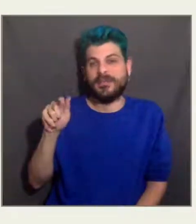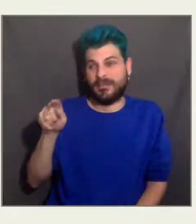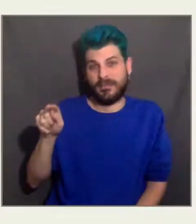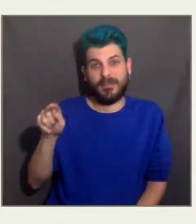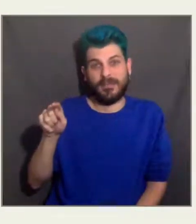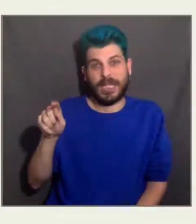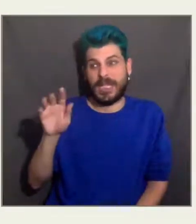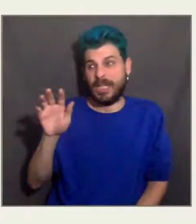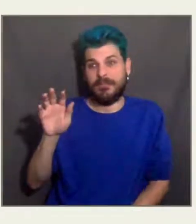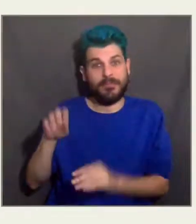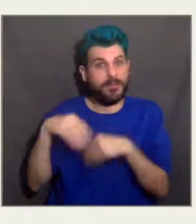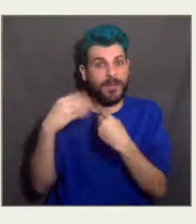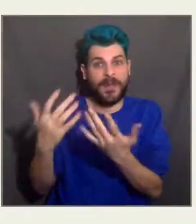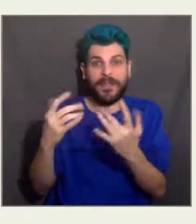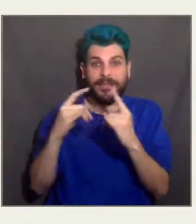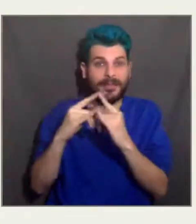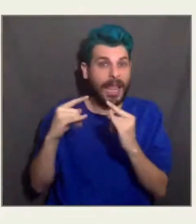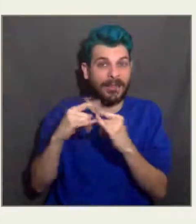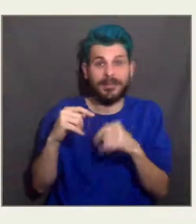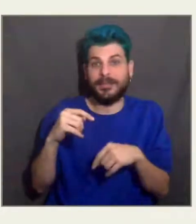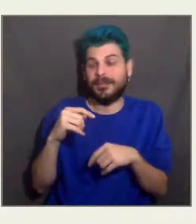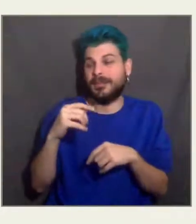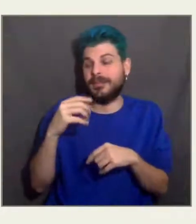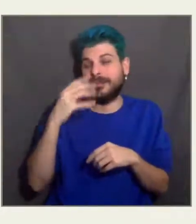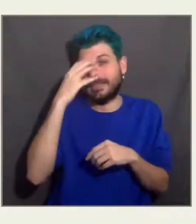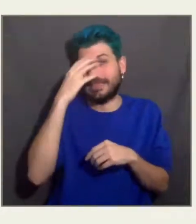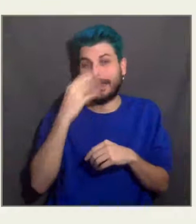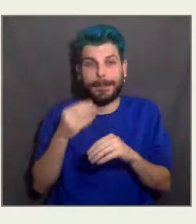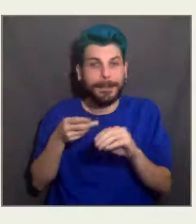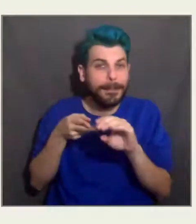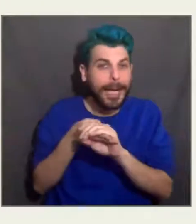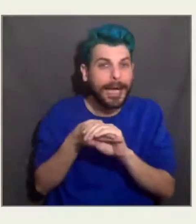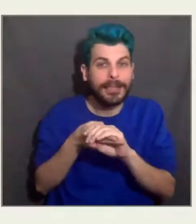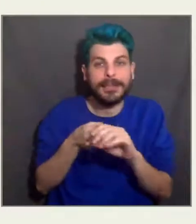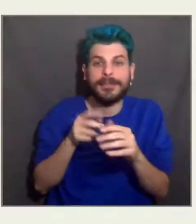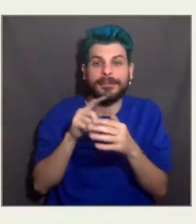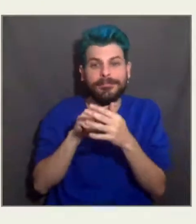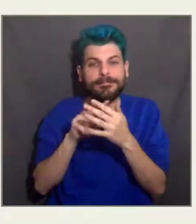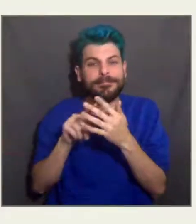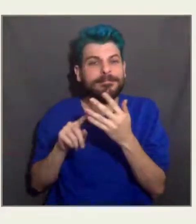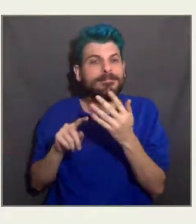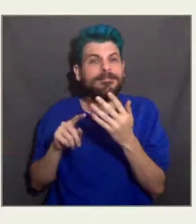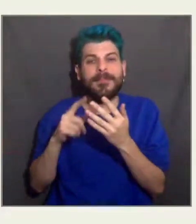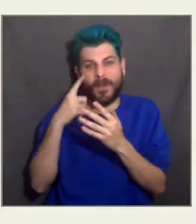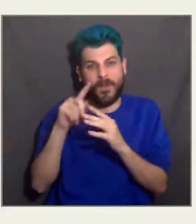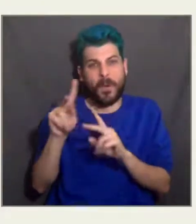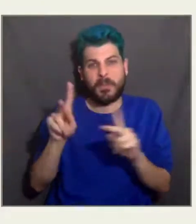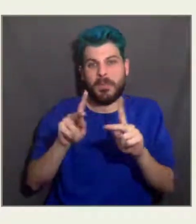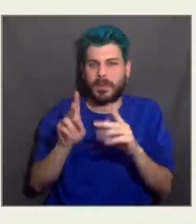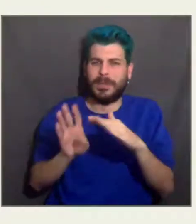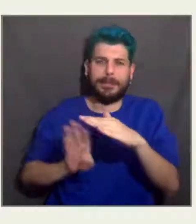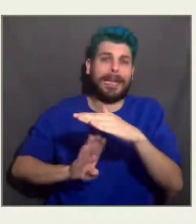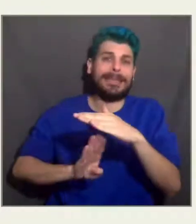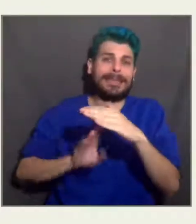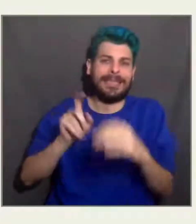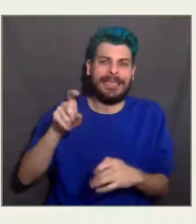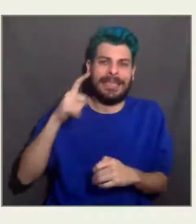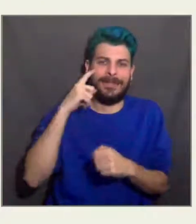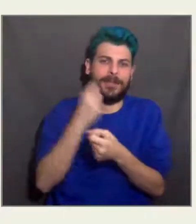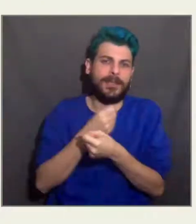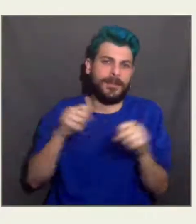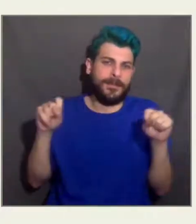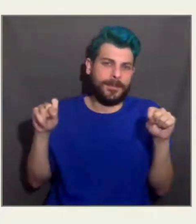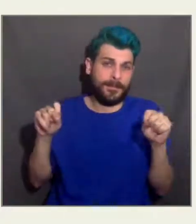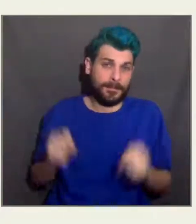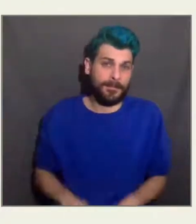tents and sleeping bags, the things that the homeless need just to stay safe, right? As well